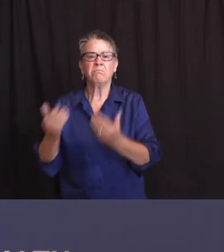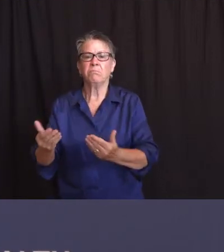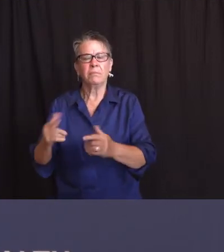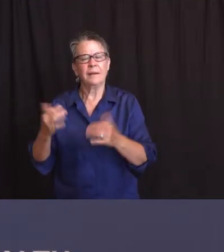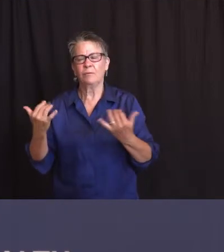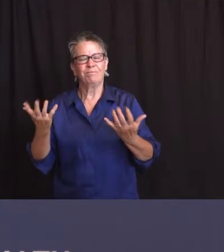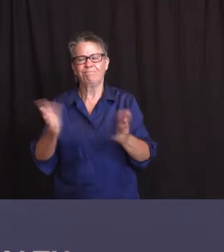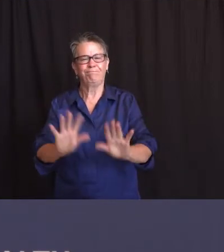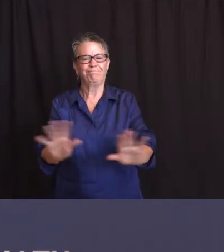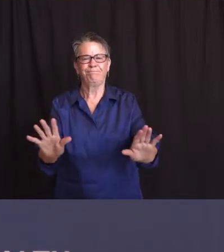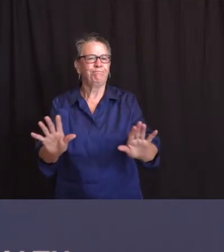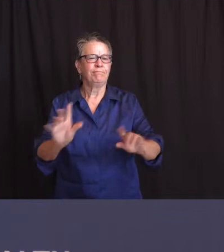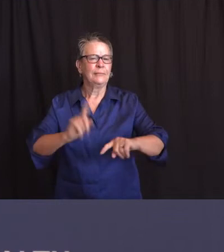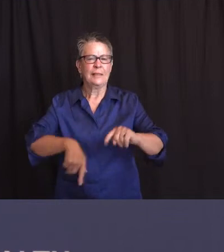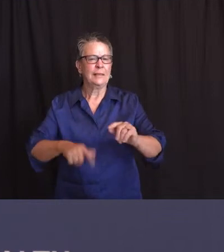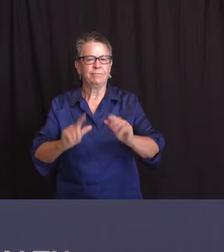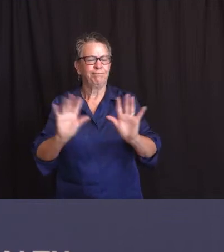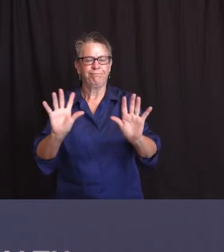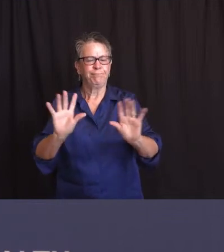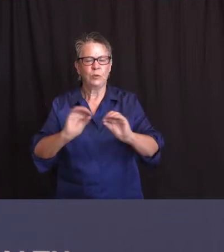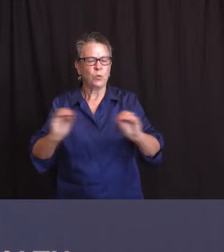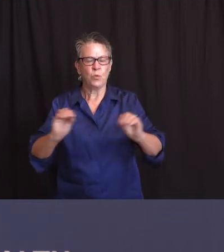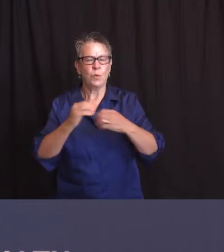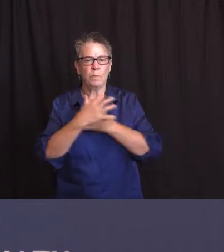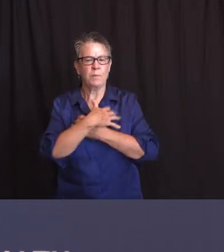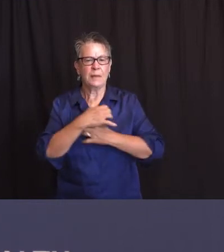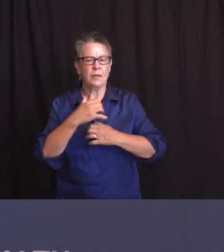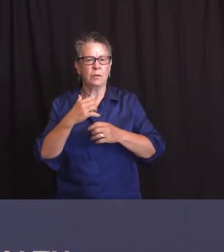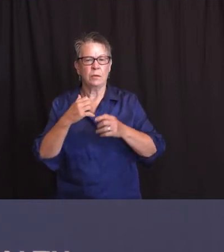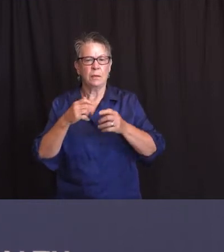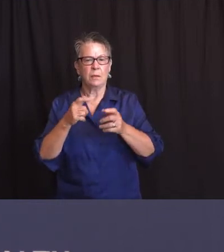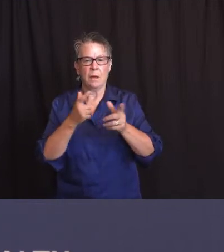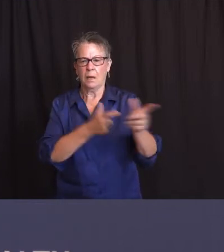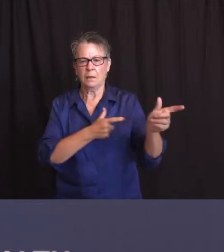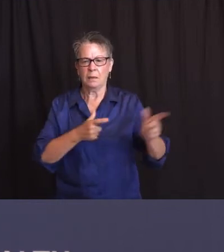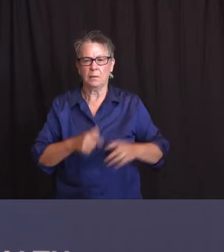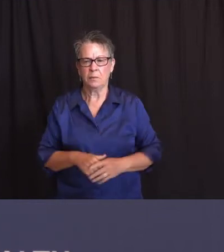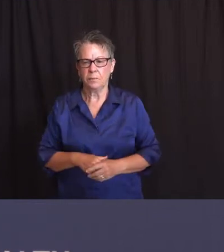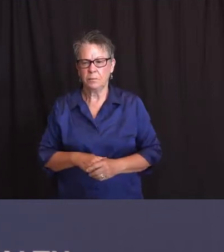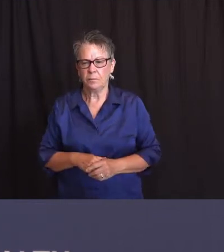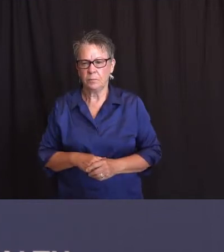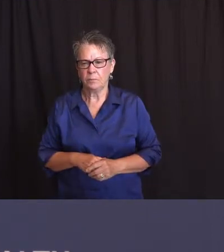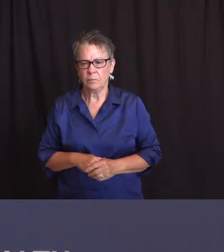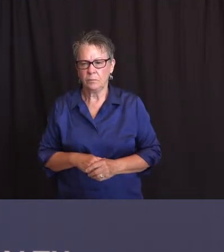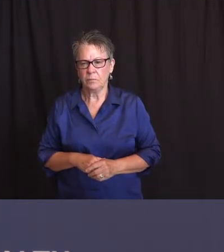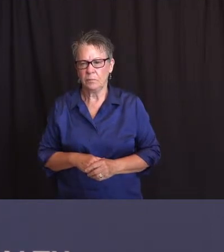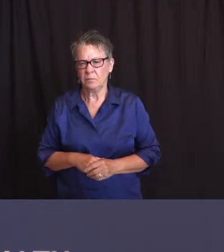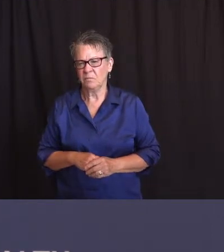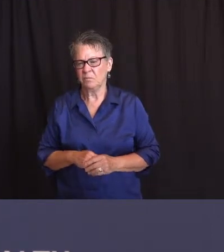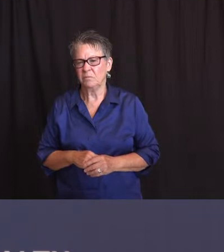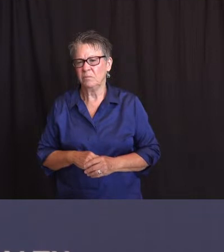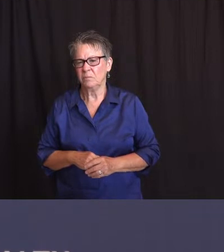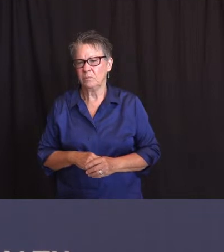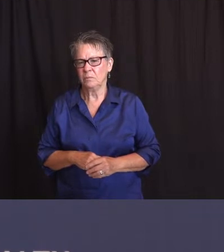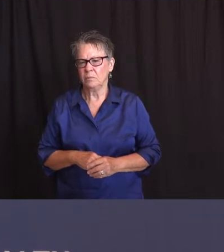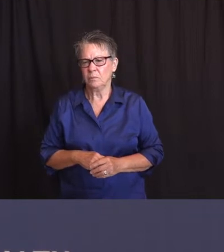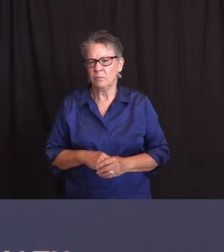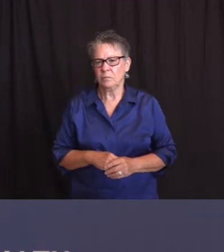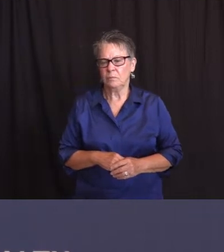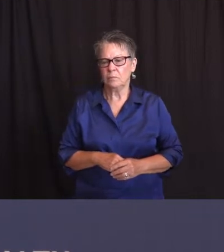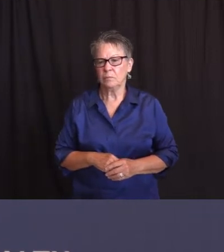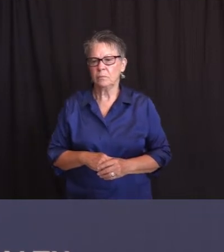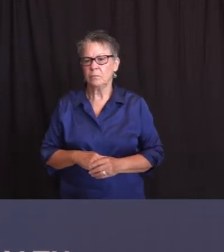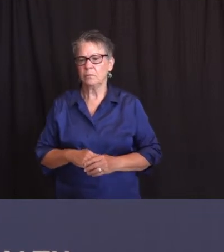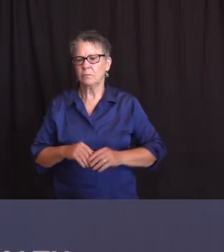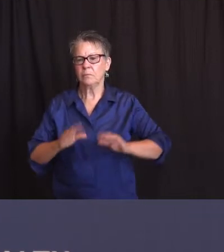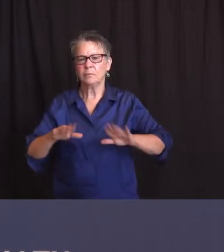this last week. As I say, it's about $1.5 million in the budget, directed at a number of different programs to address the